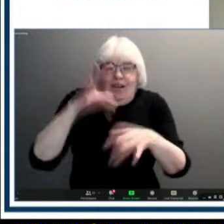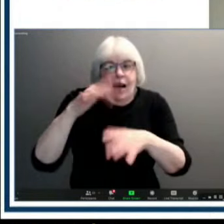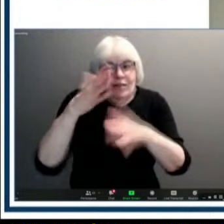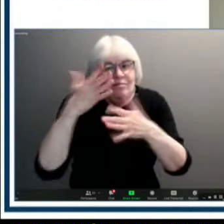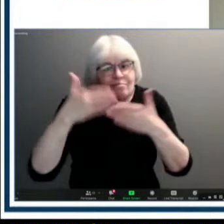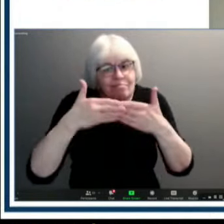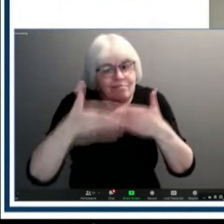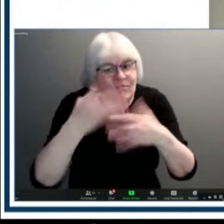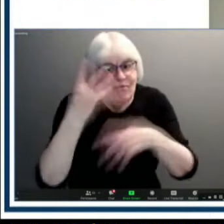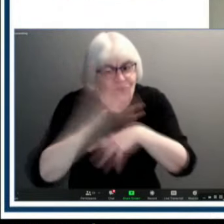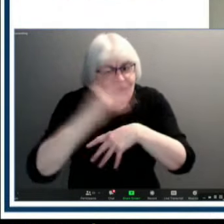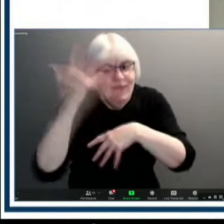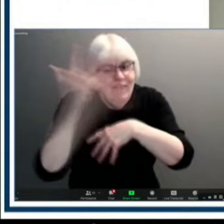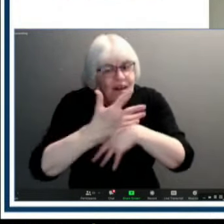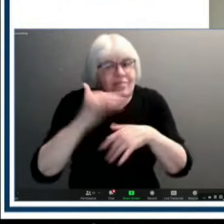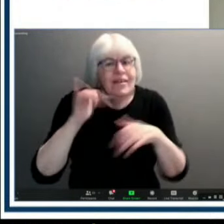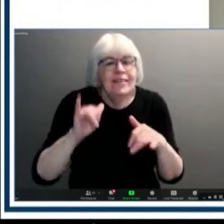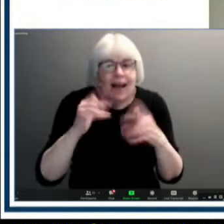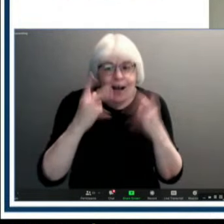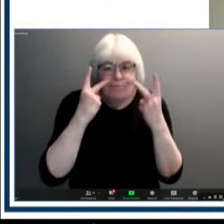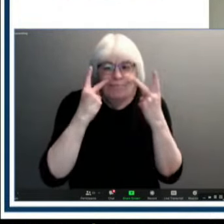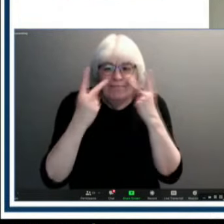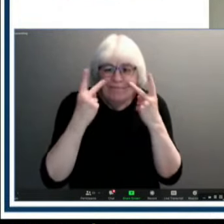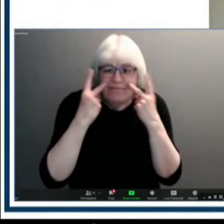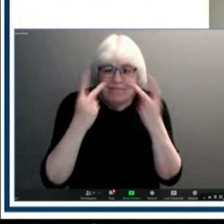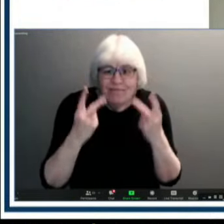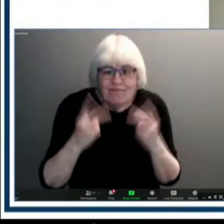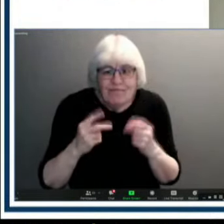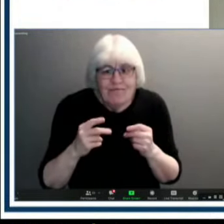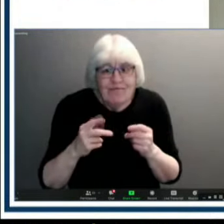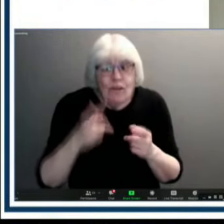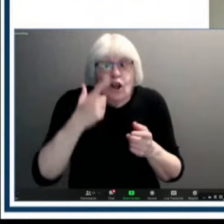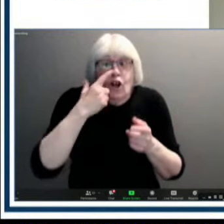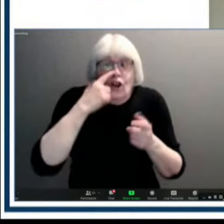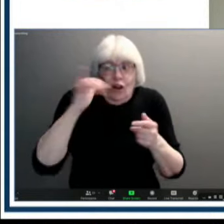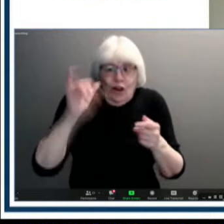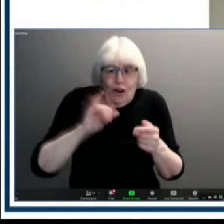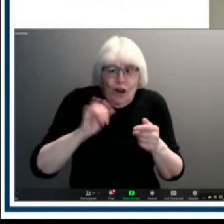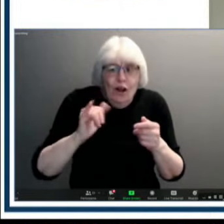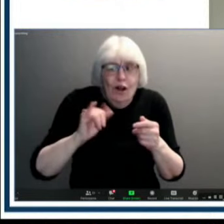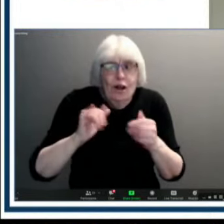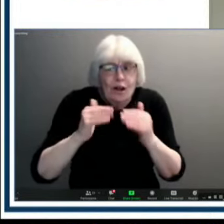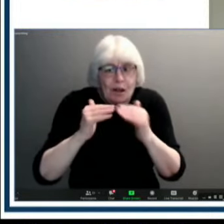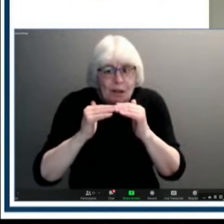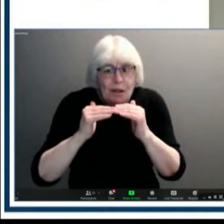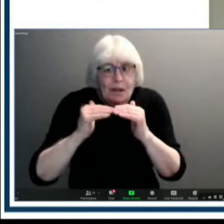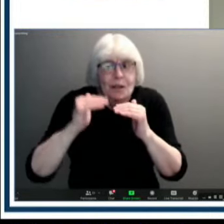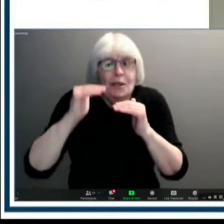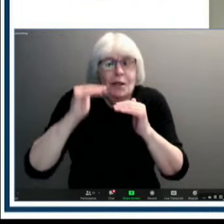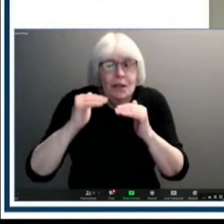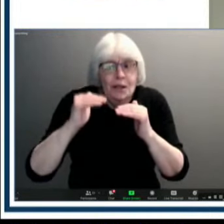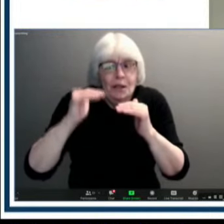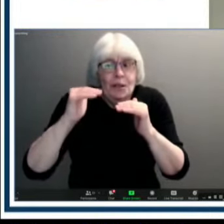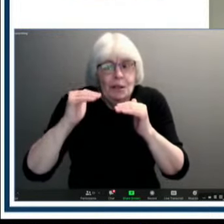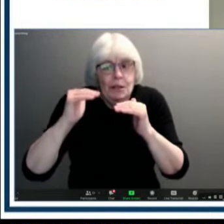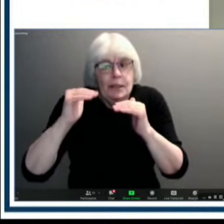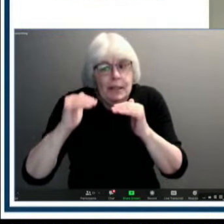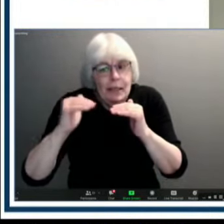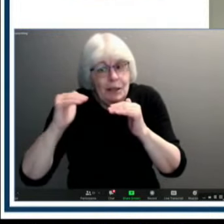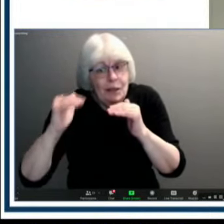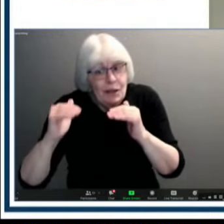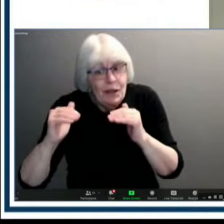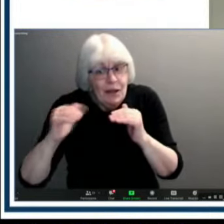in, plateauing, where more of a plateauing effect, but still that's at a very high, 450, 500 cases a